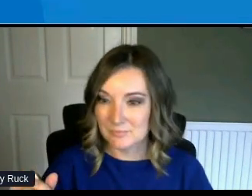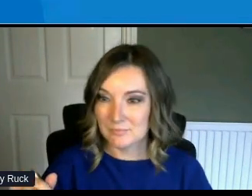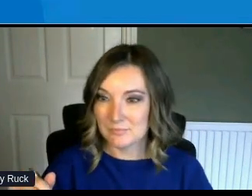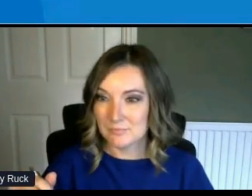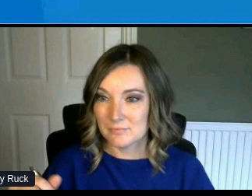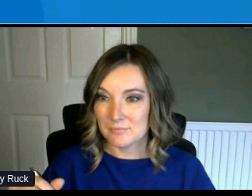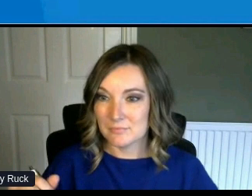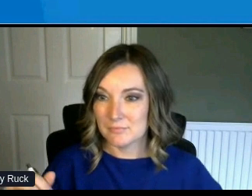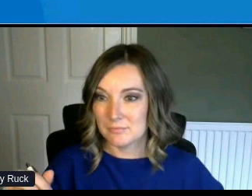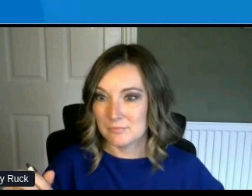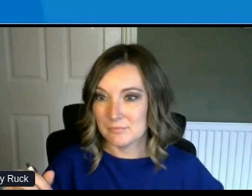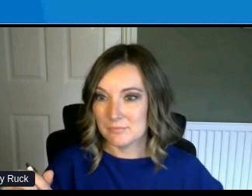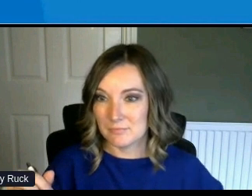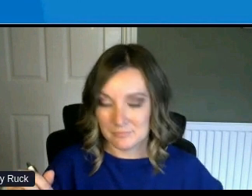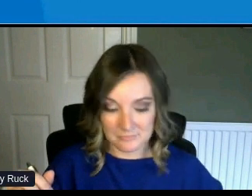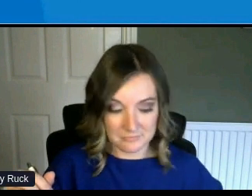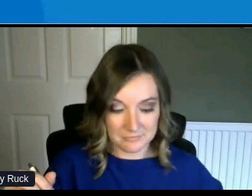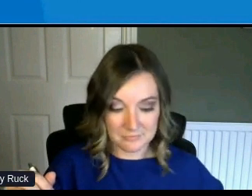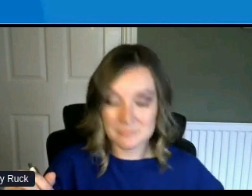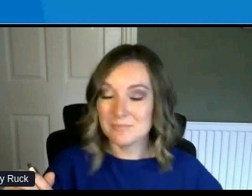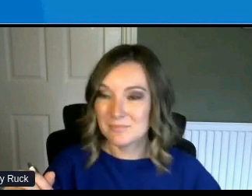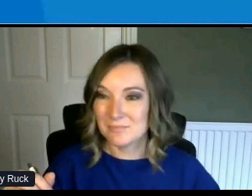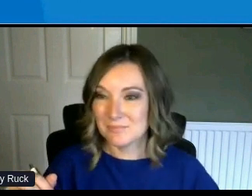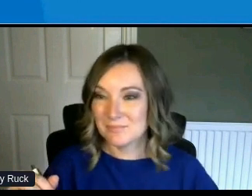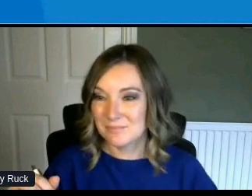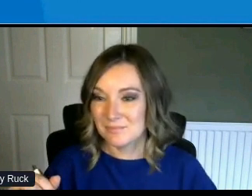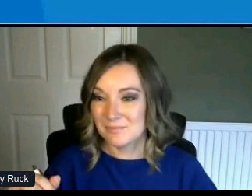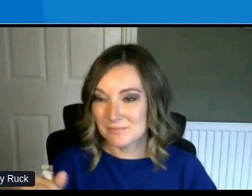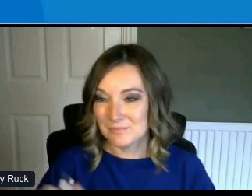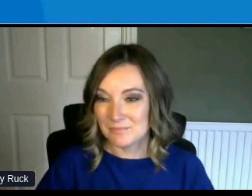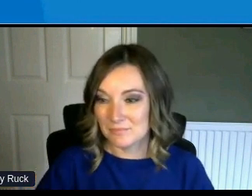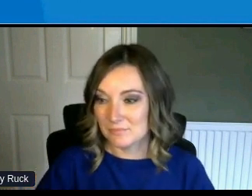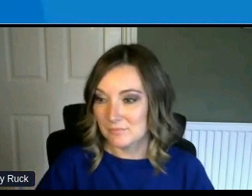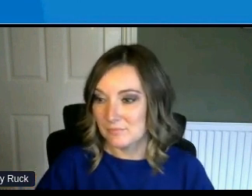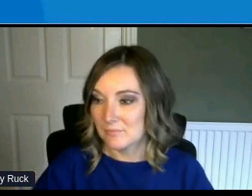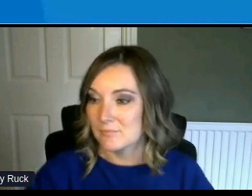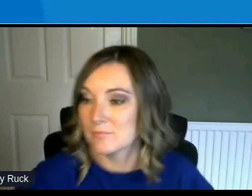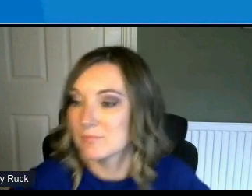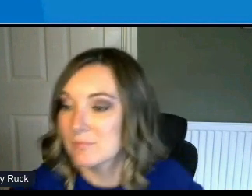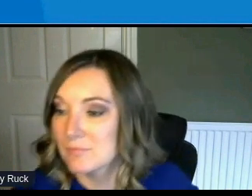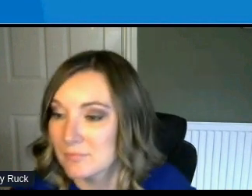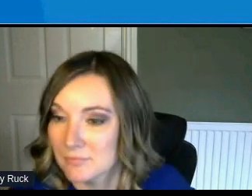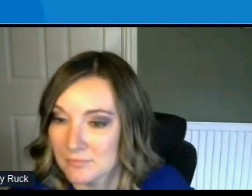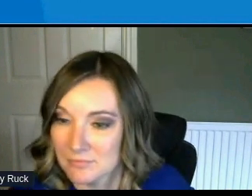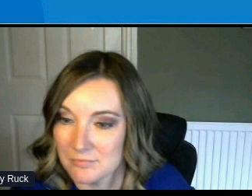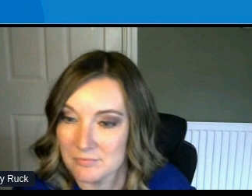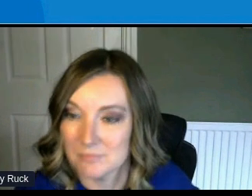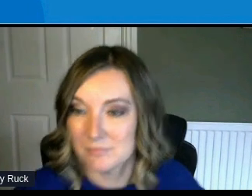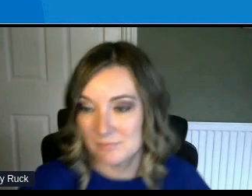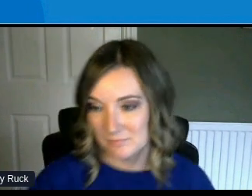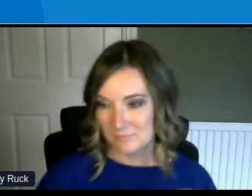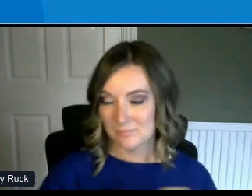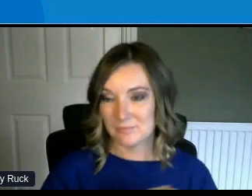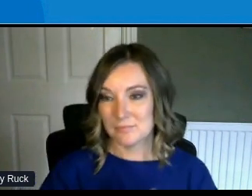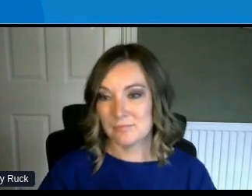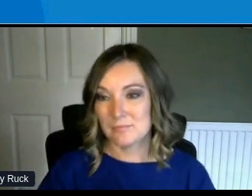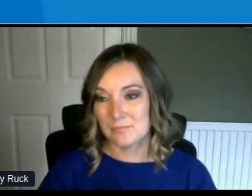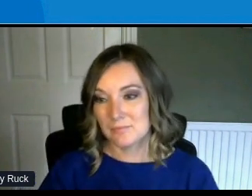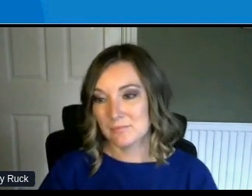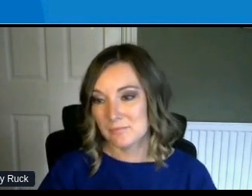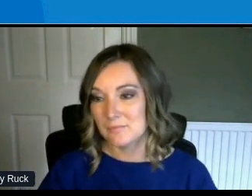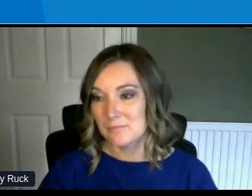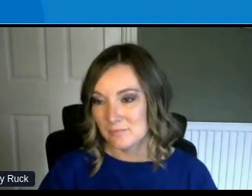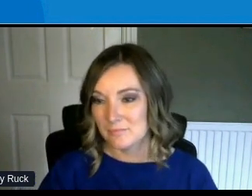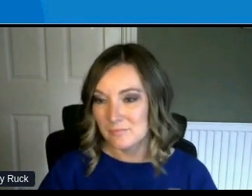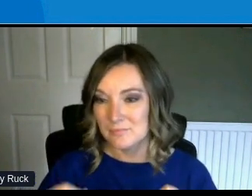accessibility. And then there is a BSL interpreter on screen. So pin Carol Spencer if you require that. And captions are available at a